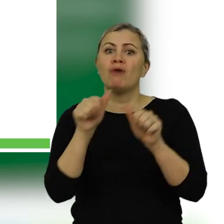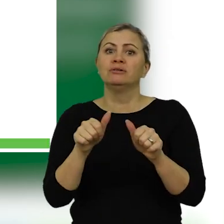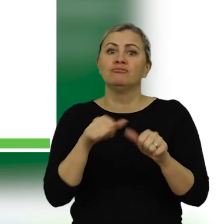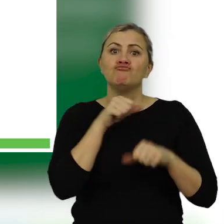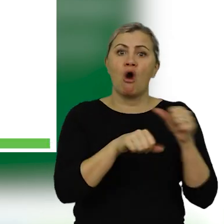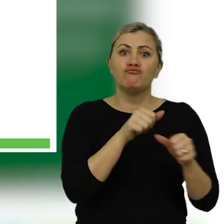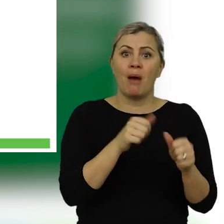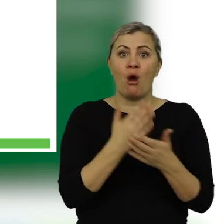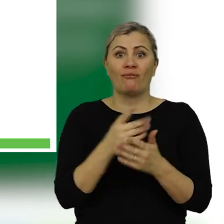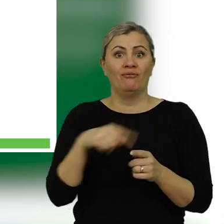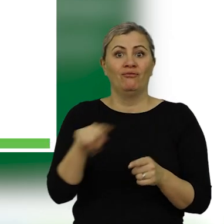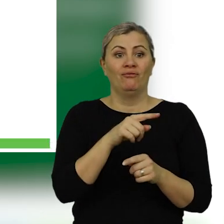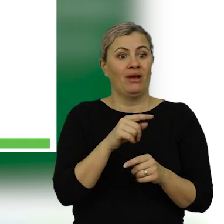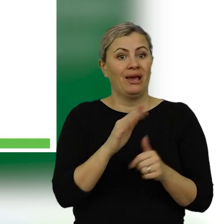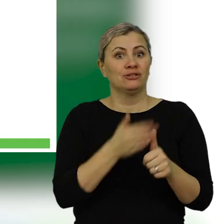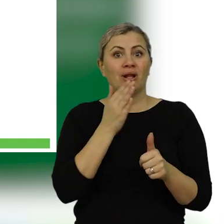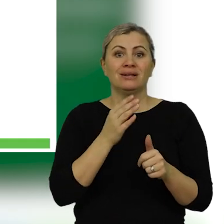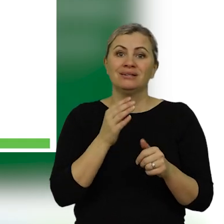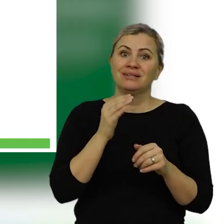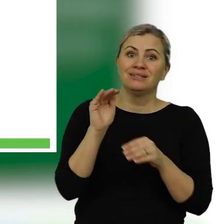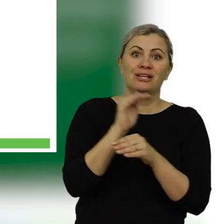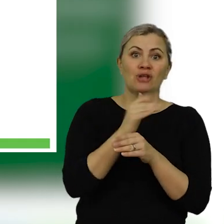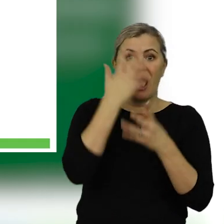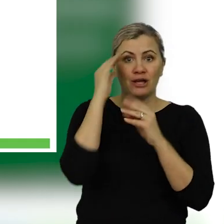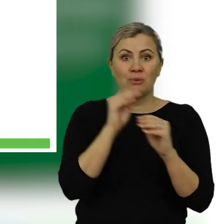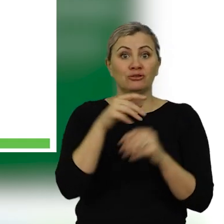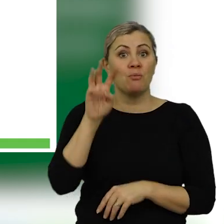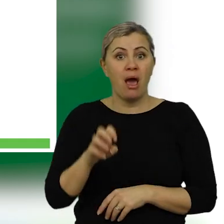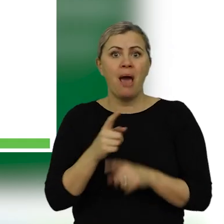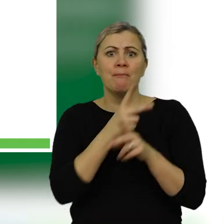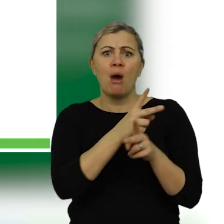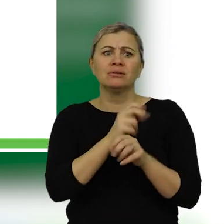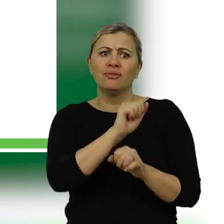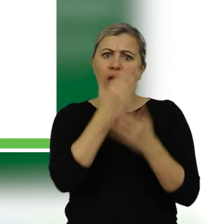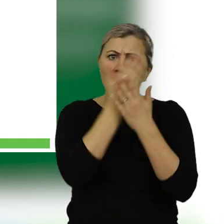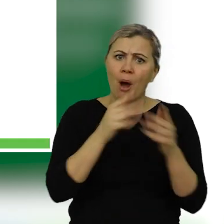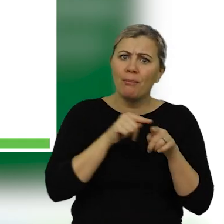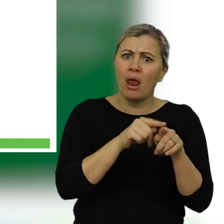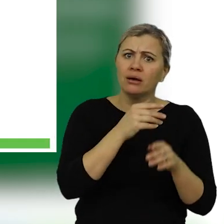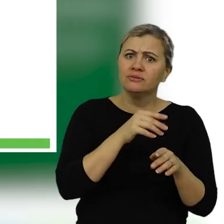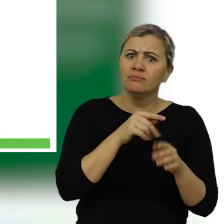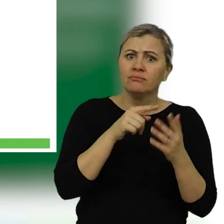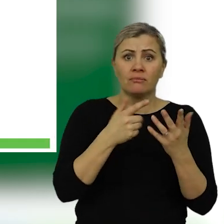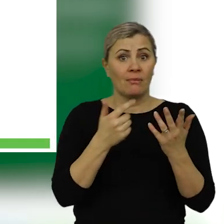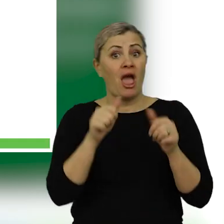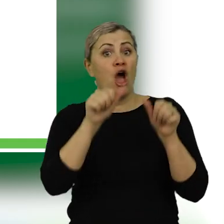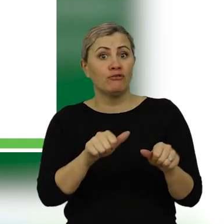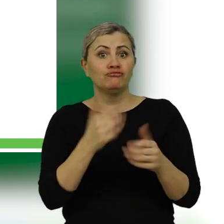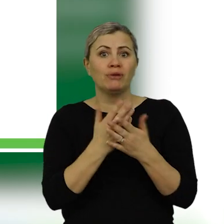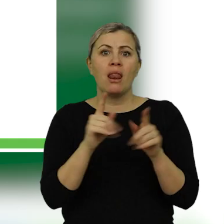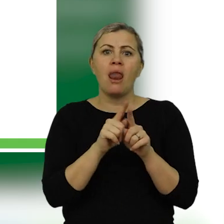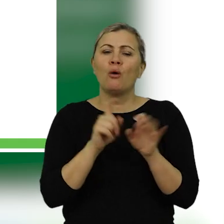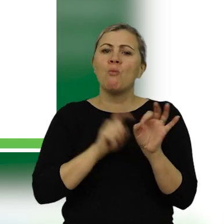teacher education in Wales and monitor their compliance with national criteria. This accreditation serves as a form of quality